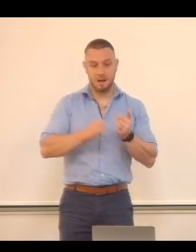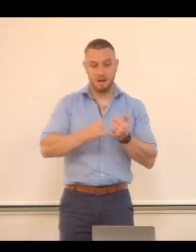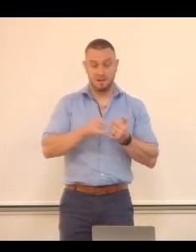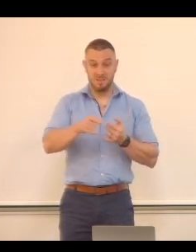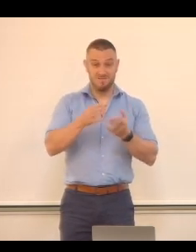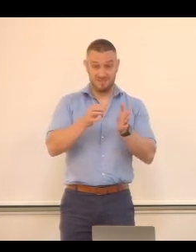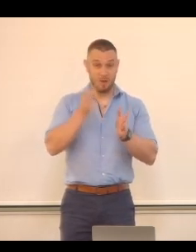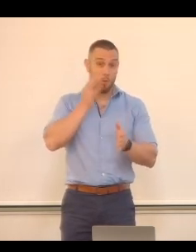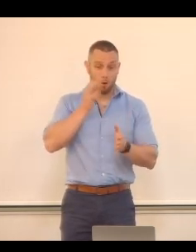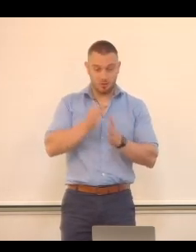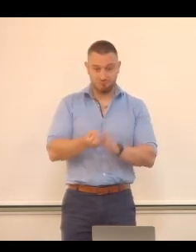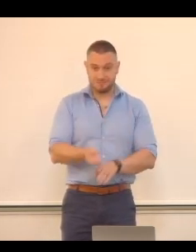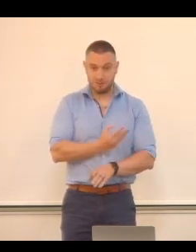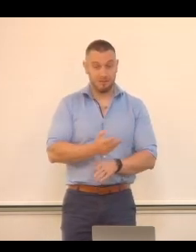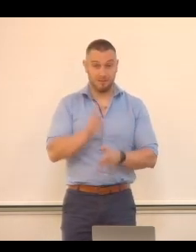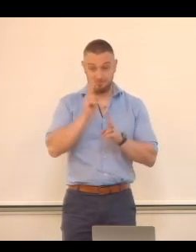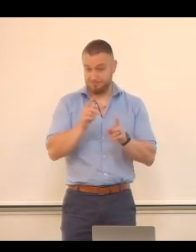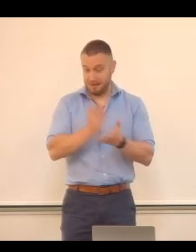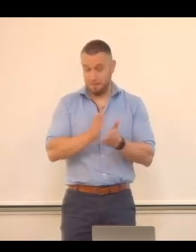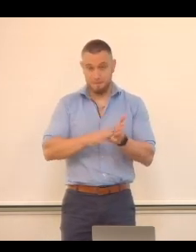bottom, it looks just like Mars.